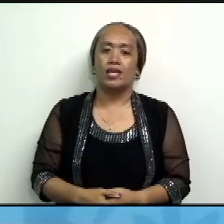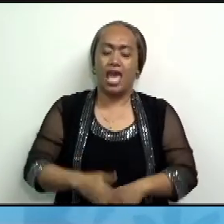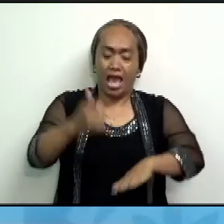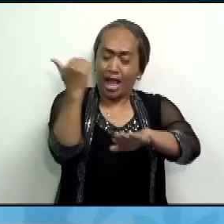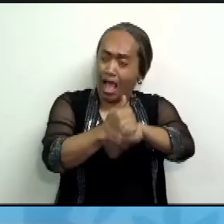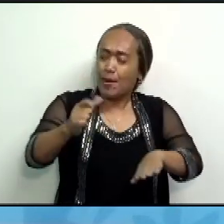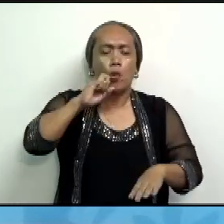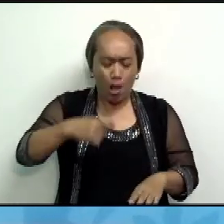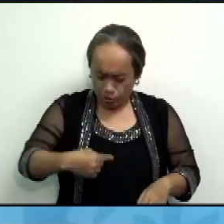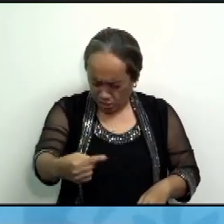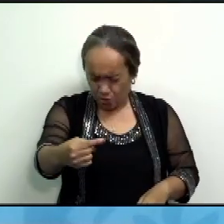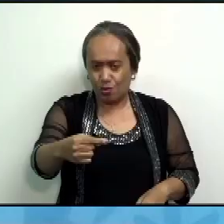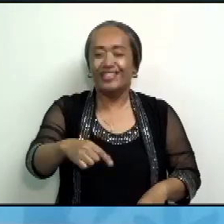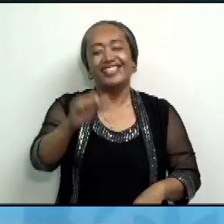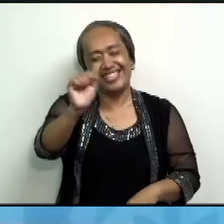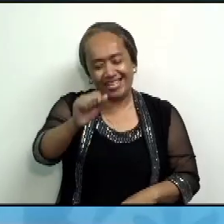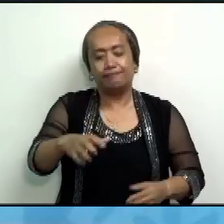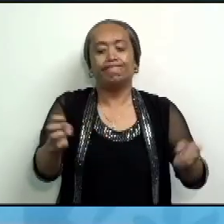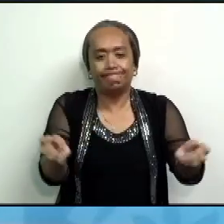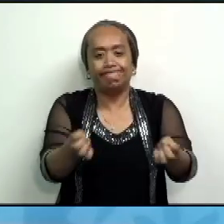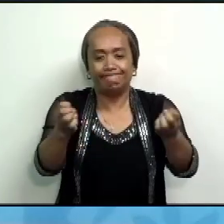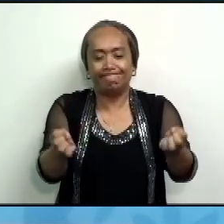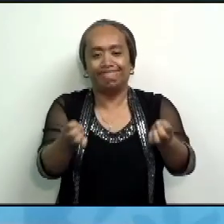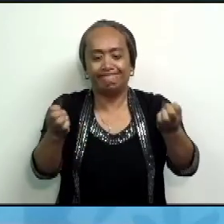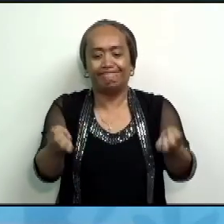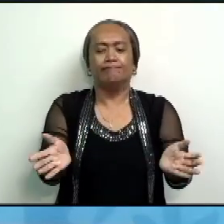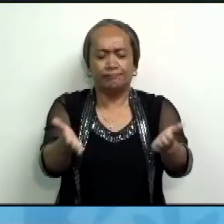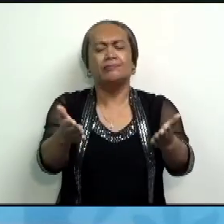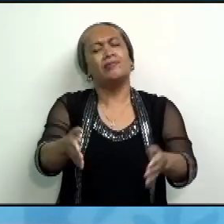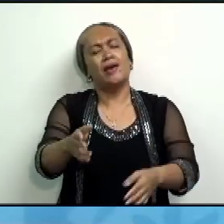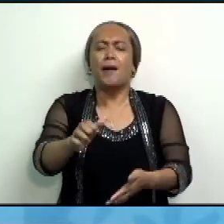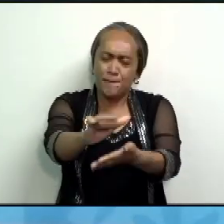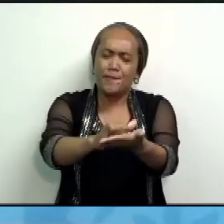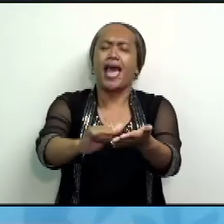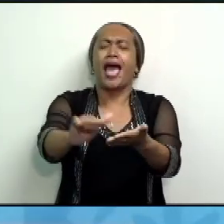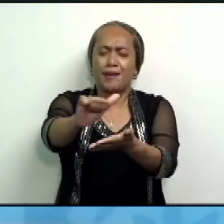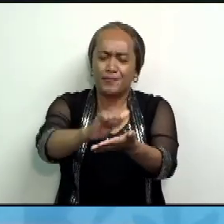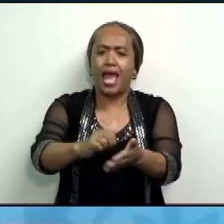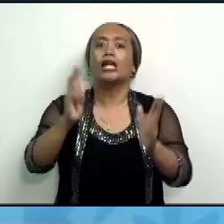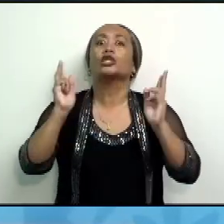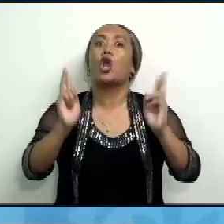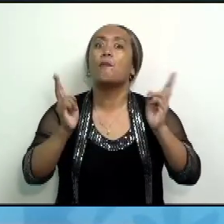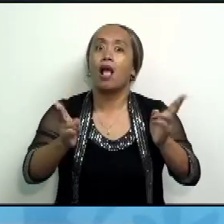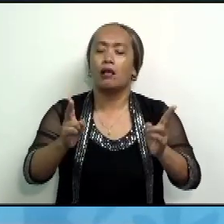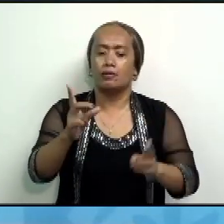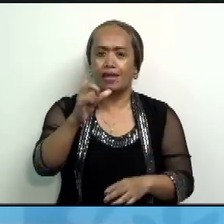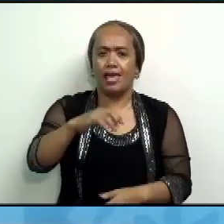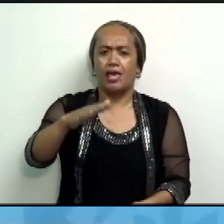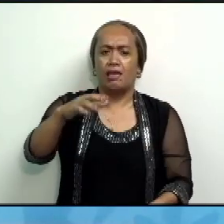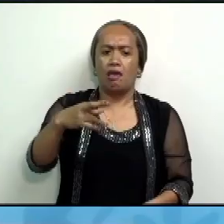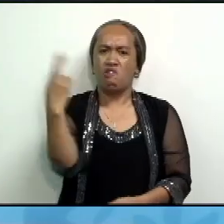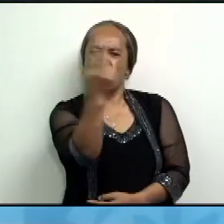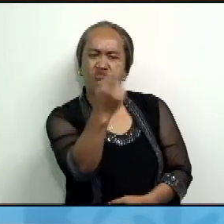Government will continue to reassure the public, encourage normal buying behavior, reduce non-essential